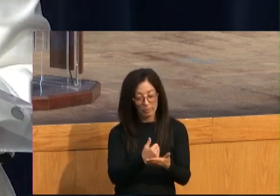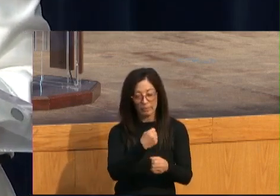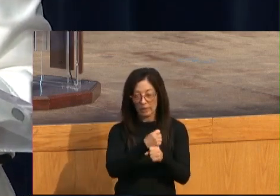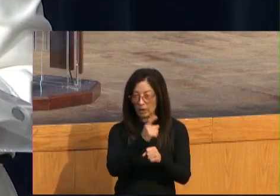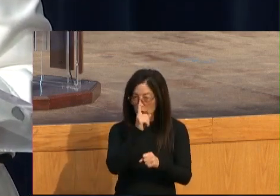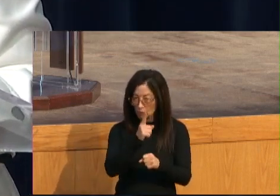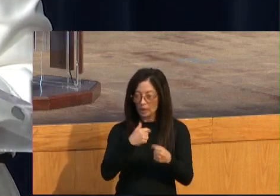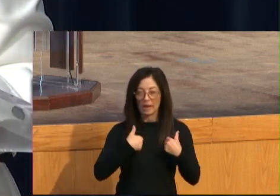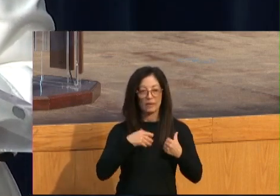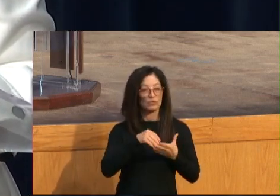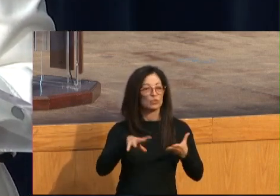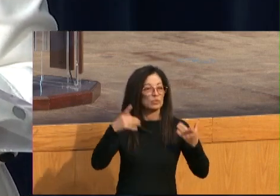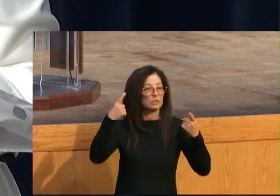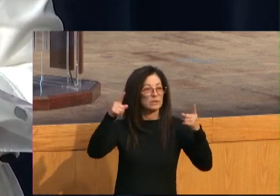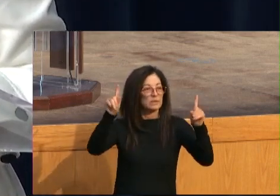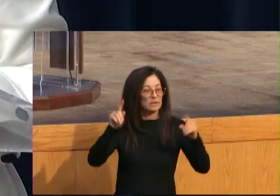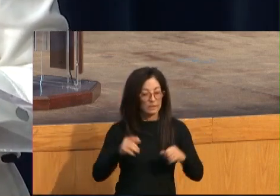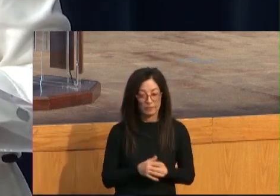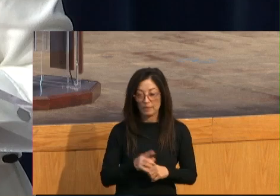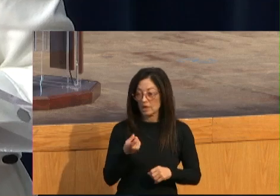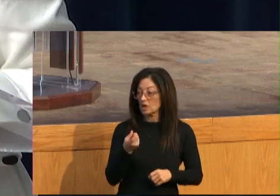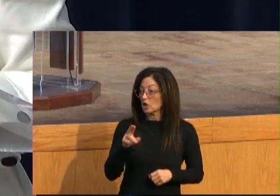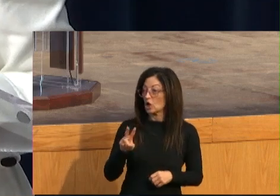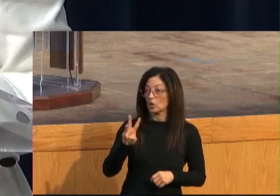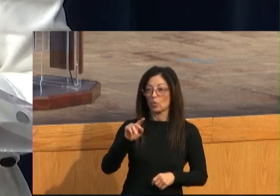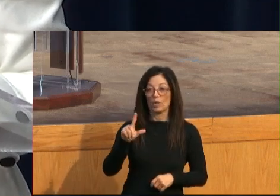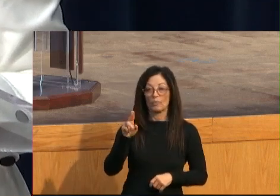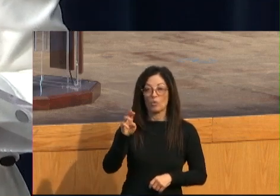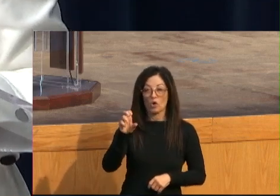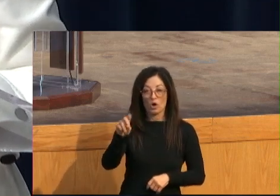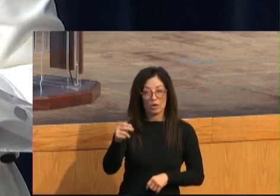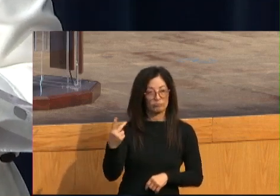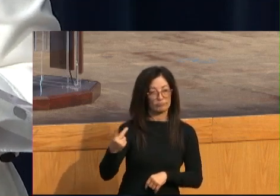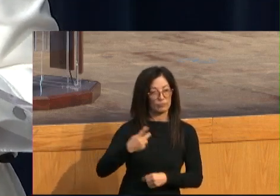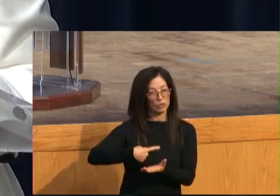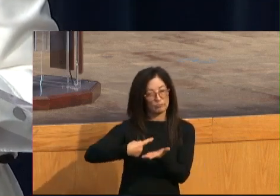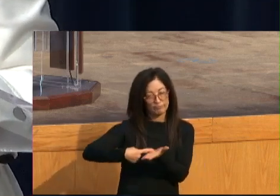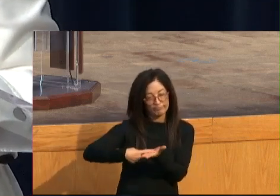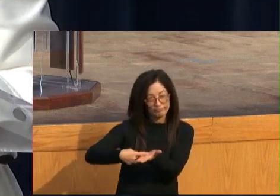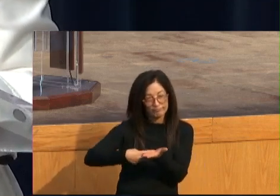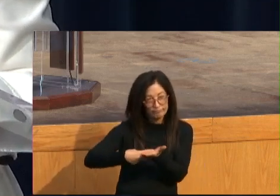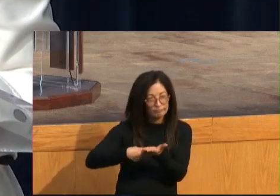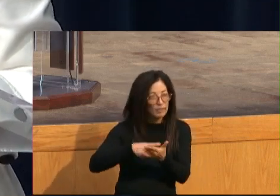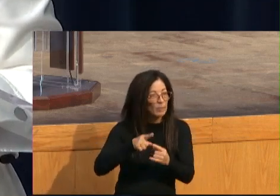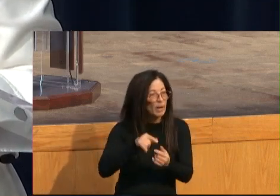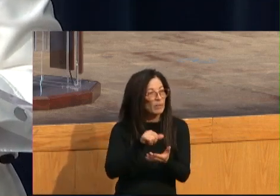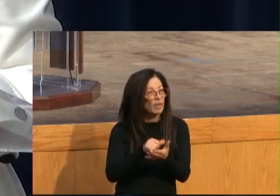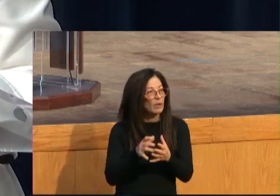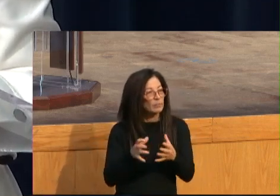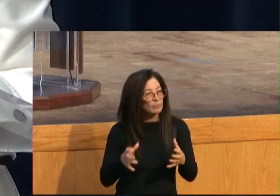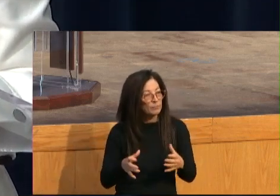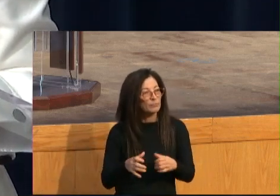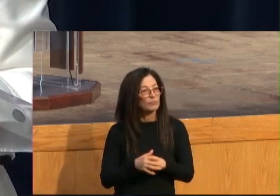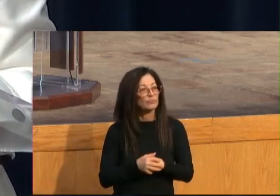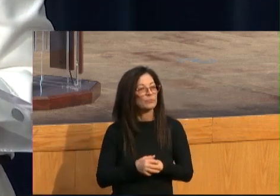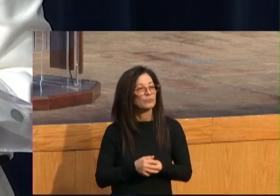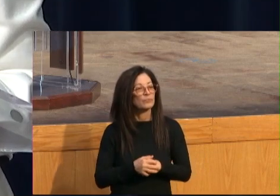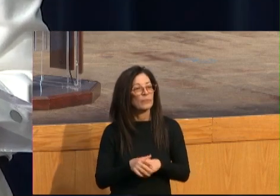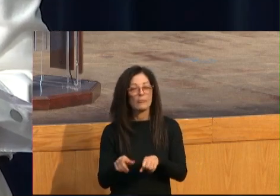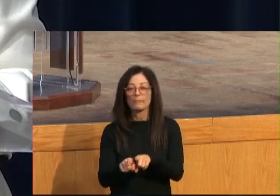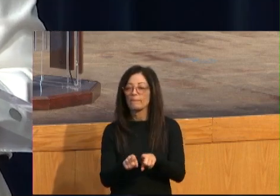students succeed. And Dr. Wellborn and I were having conversations about this, as well